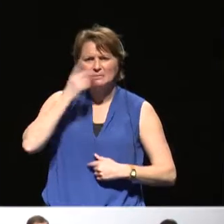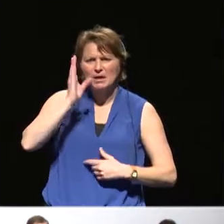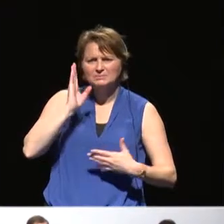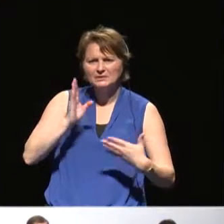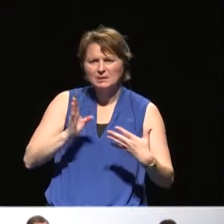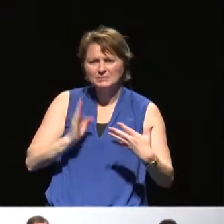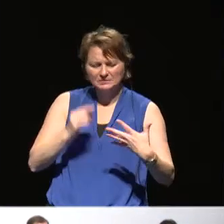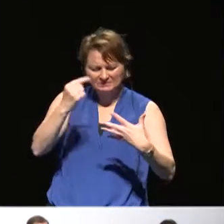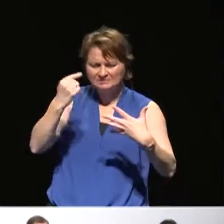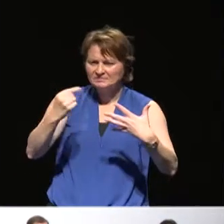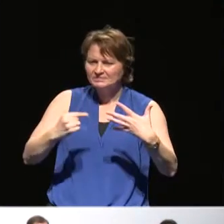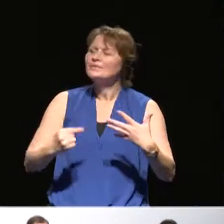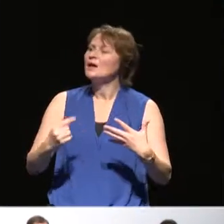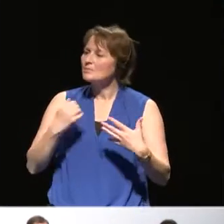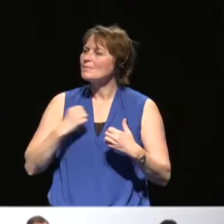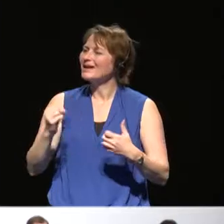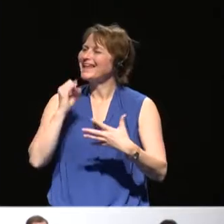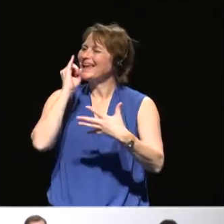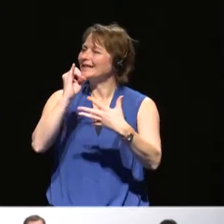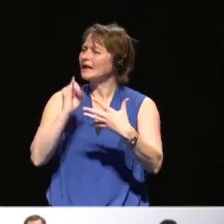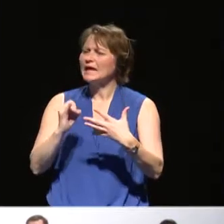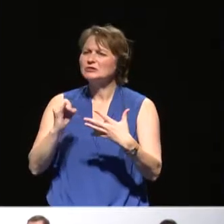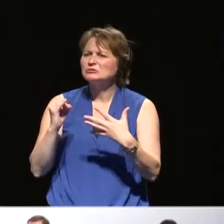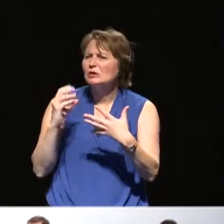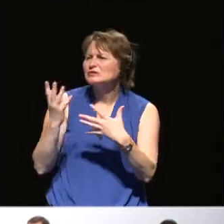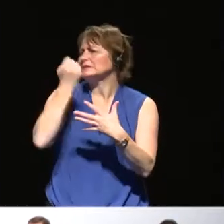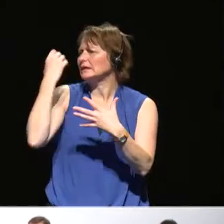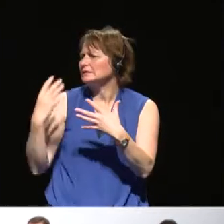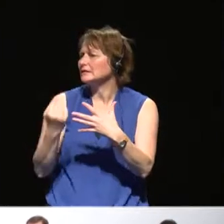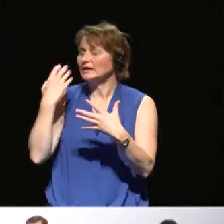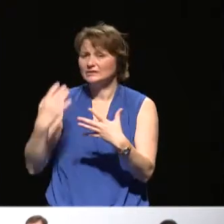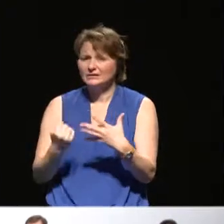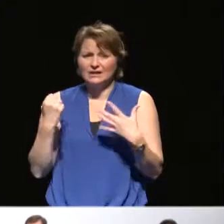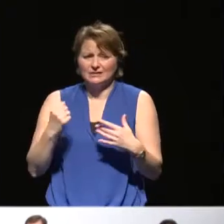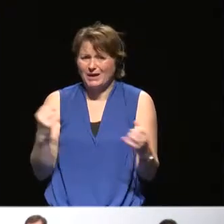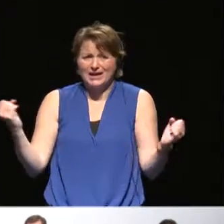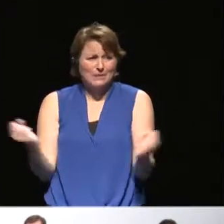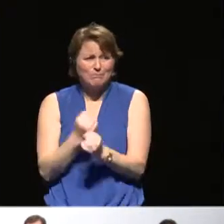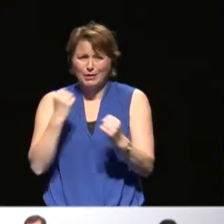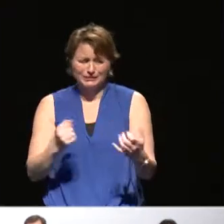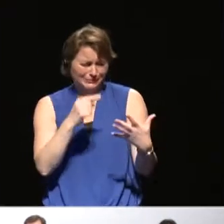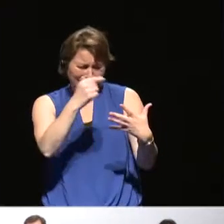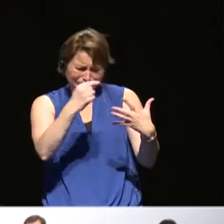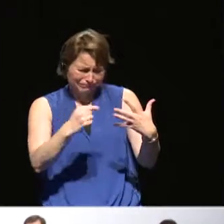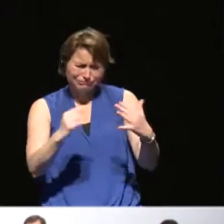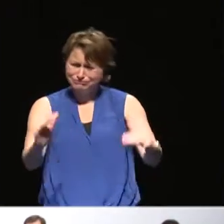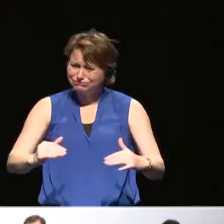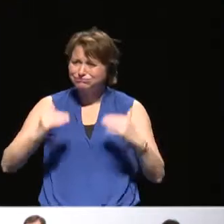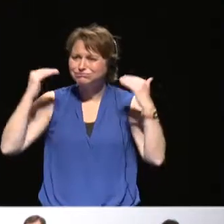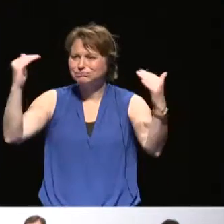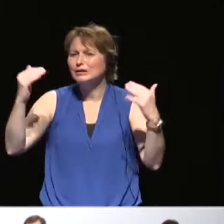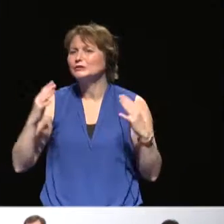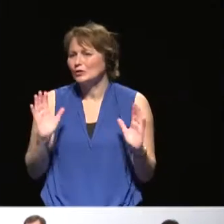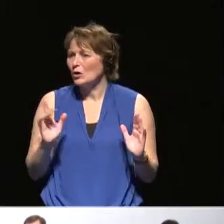we are required to come up with successful indicators, which are incredible and something you cannot achieve. And this is just for the sake of